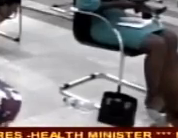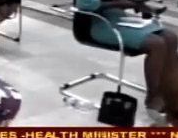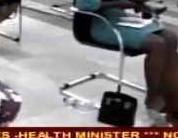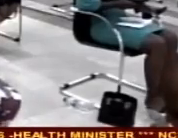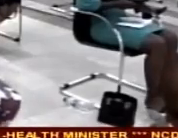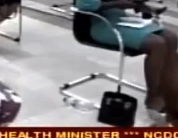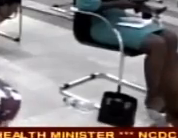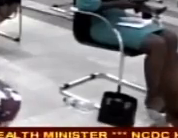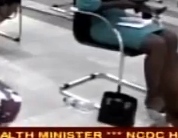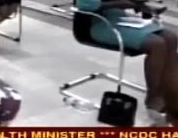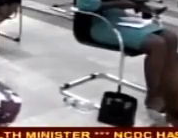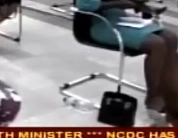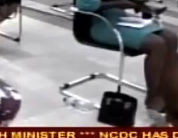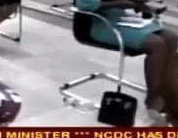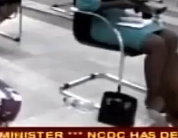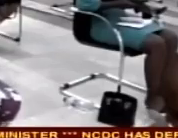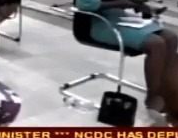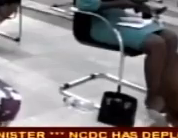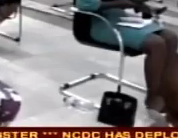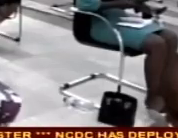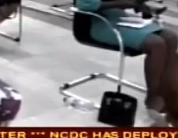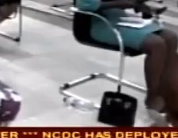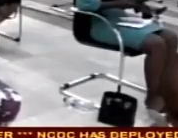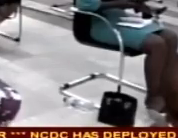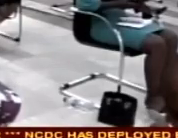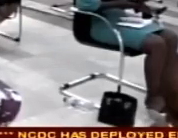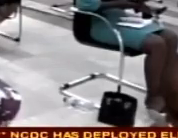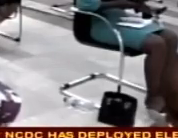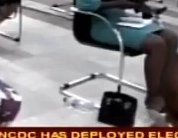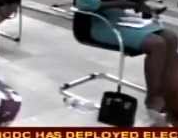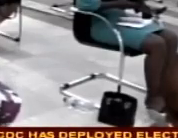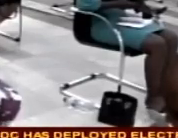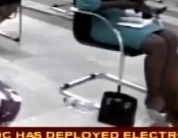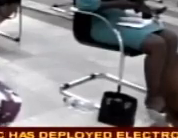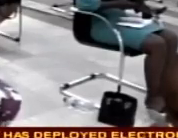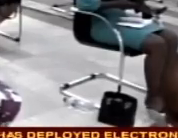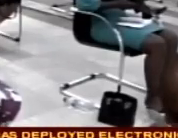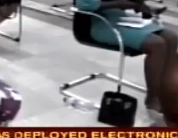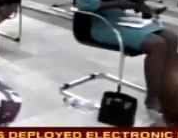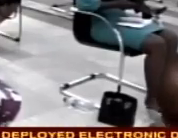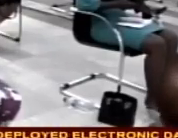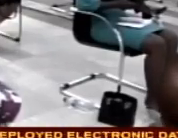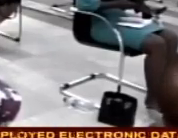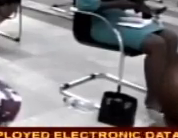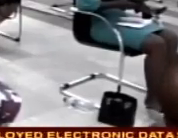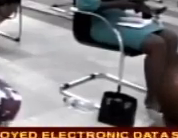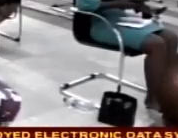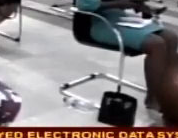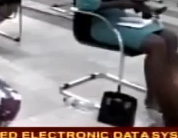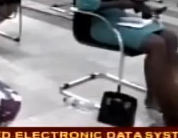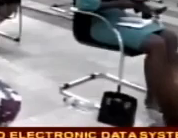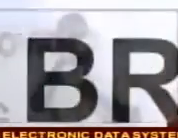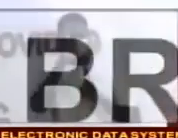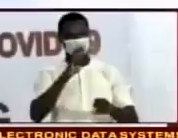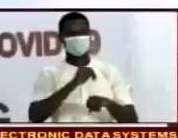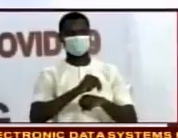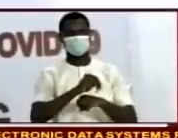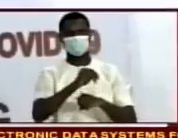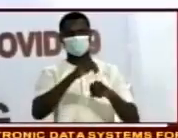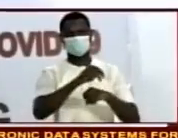So thank you very much. I think all the questions today are on testing. The Honourable Minister has already answered the first one on